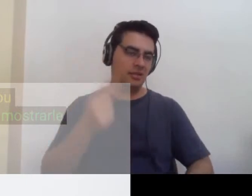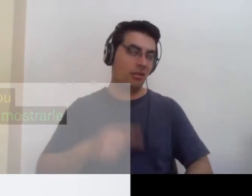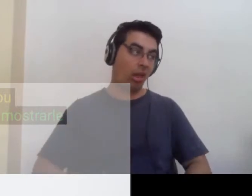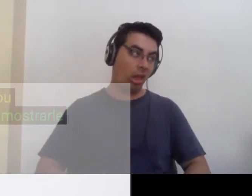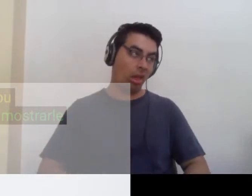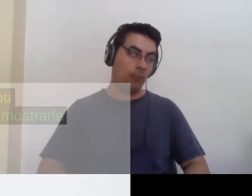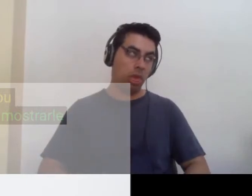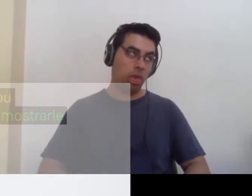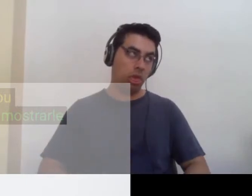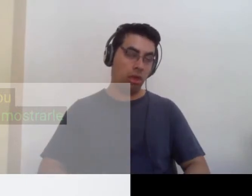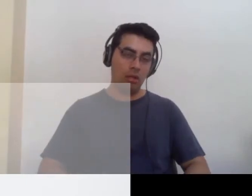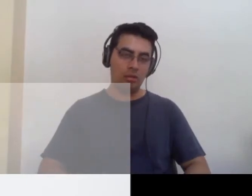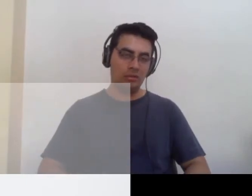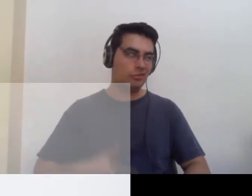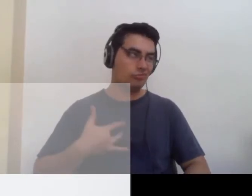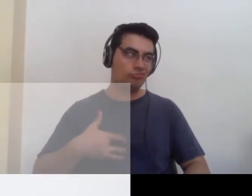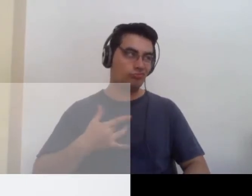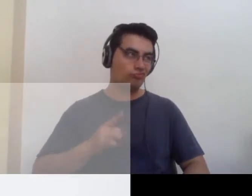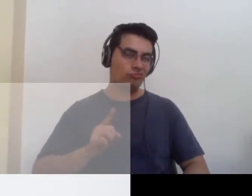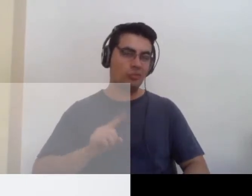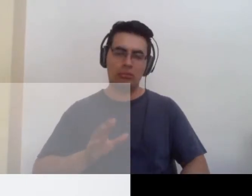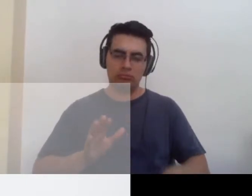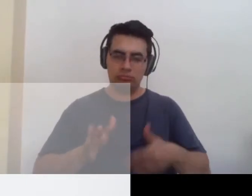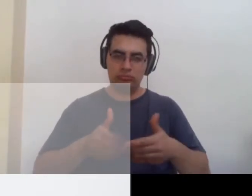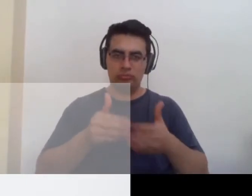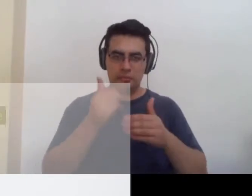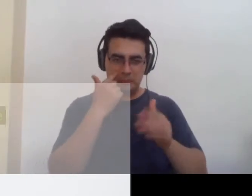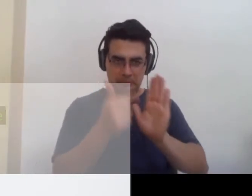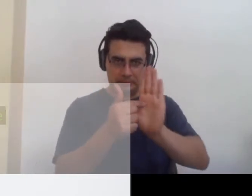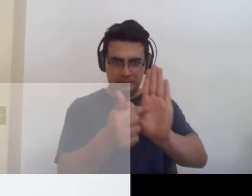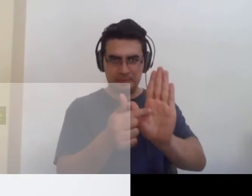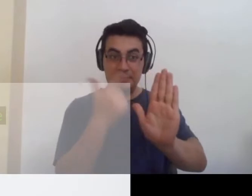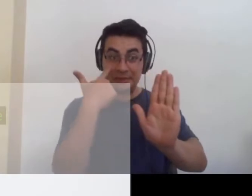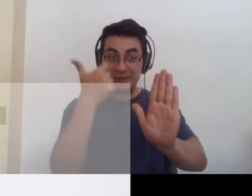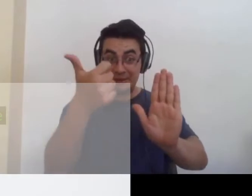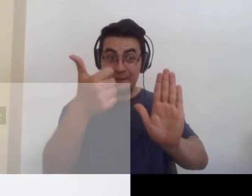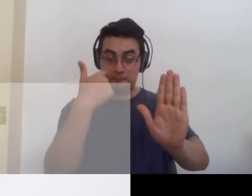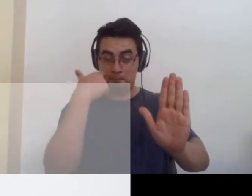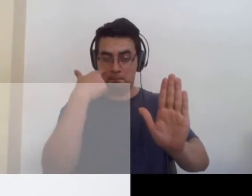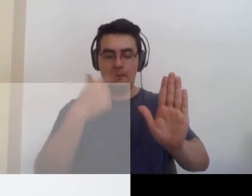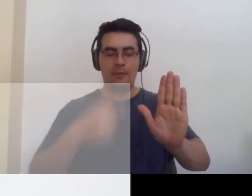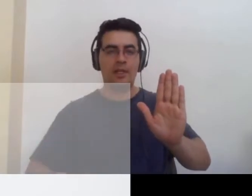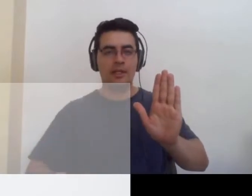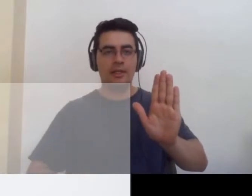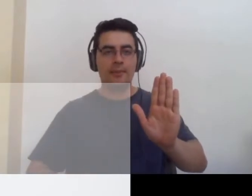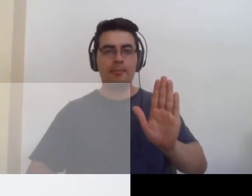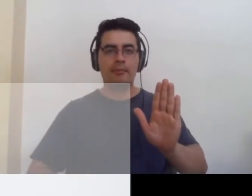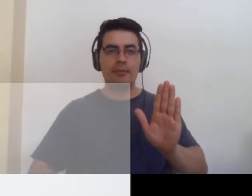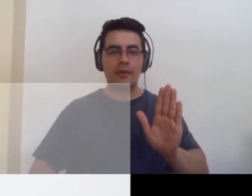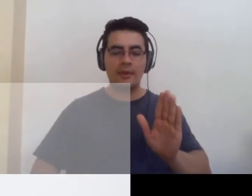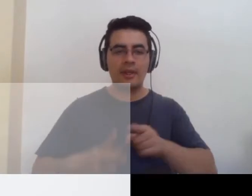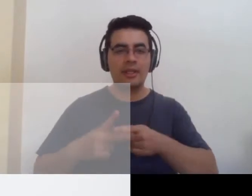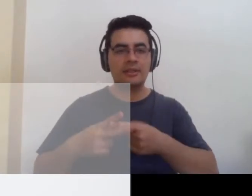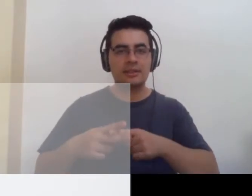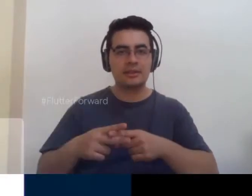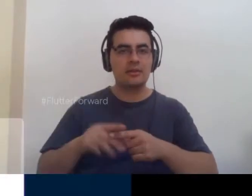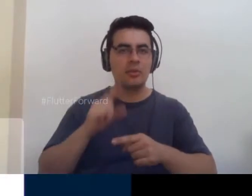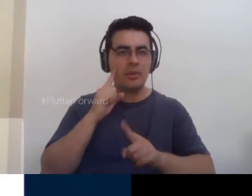us, because we're about to show you a great trick. We'll make a simple settings page to turn the sound on or